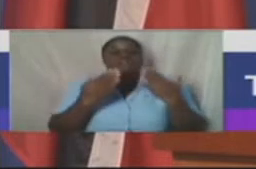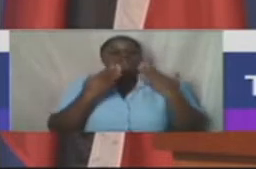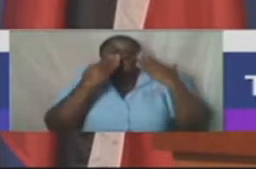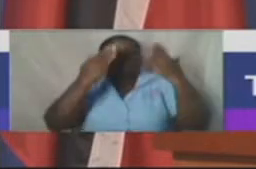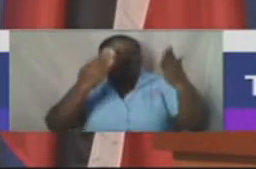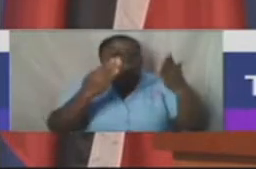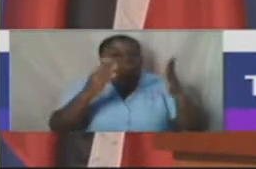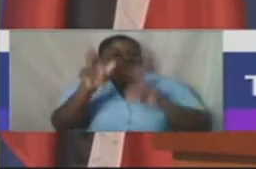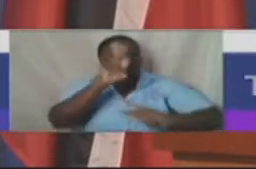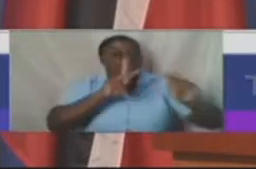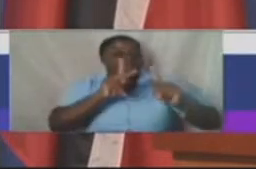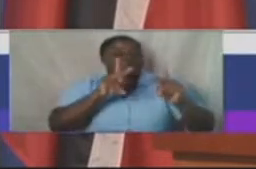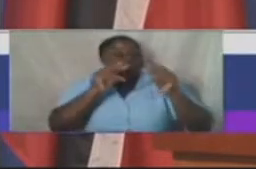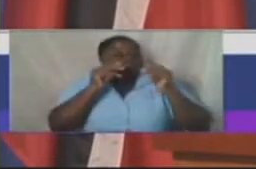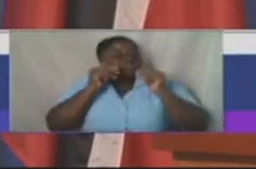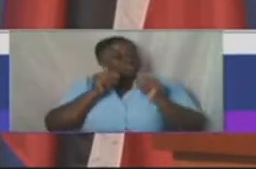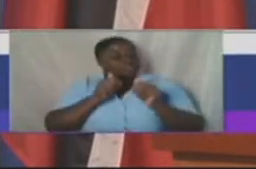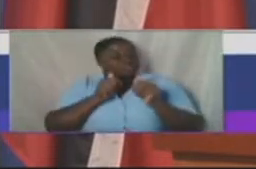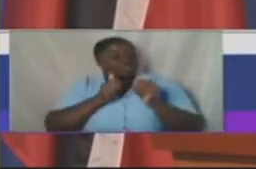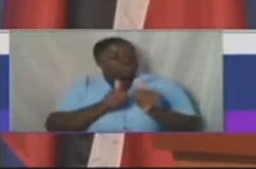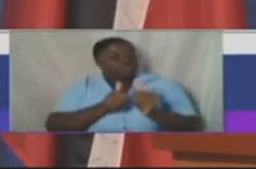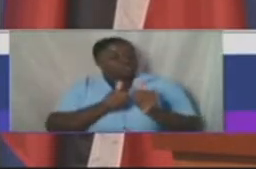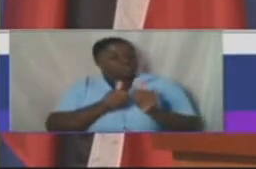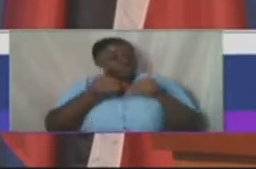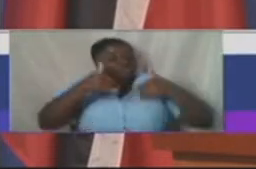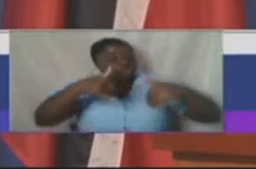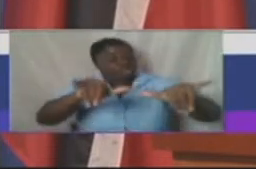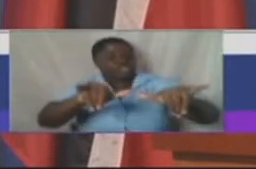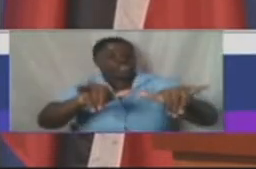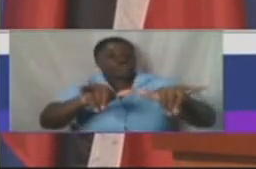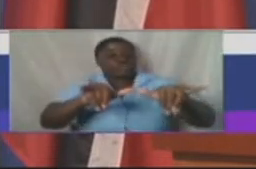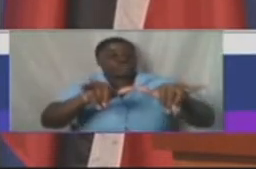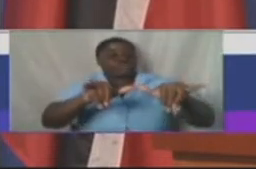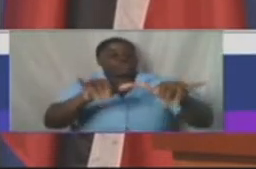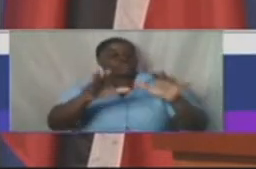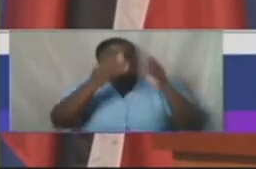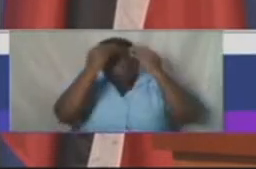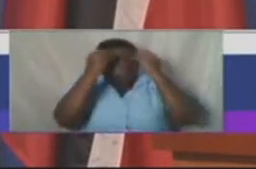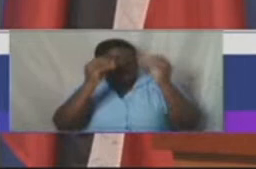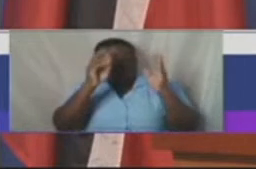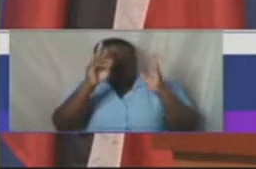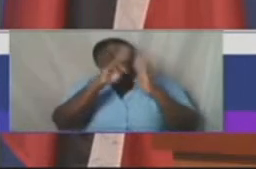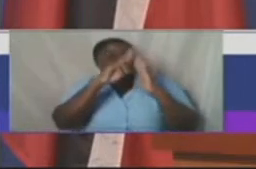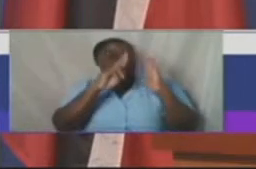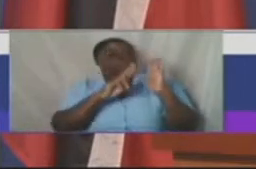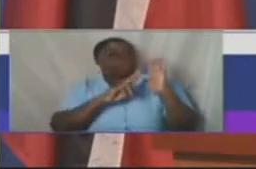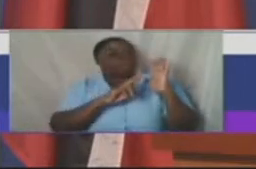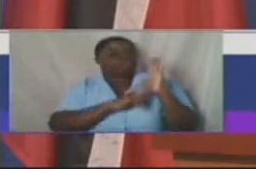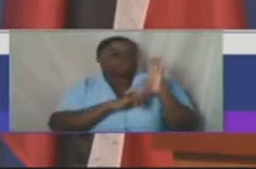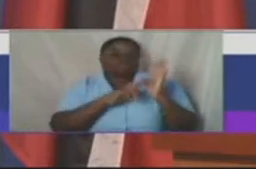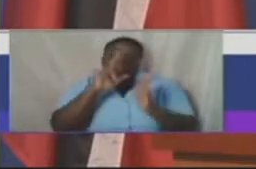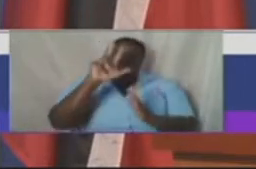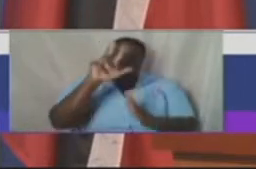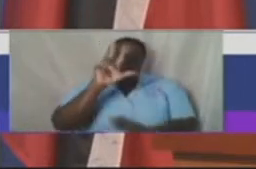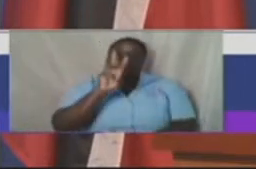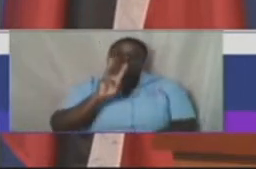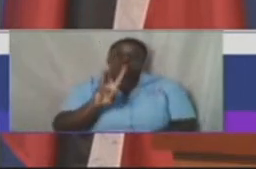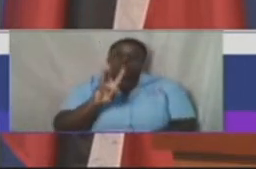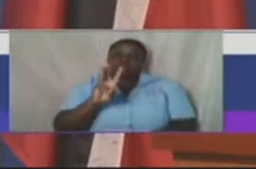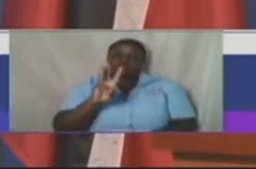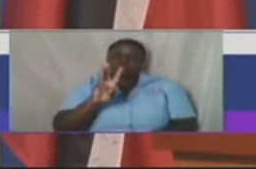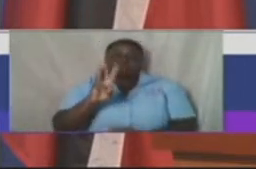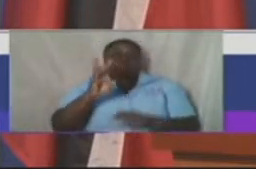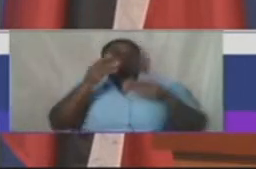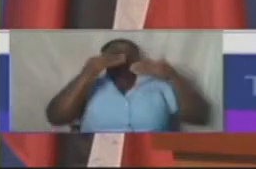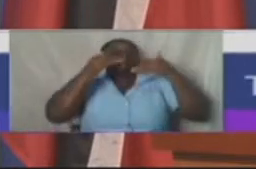to follow the 3 Ws, as Dr. Trotman will explain, we need to continue to persevere to ensure the resilience of the parallel healthcare